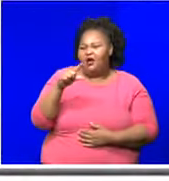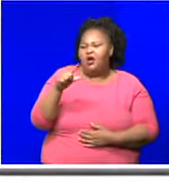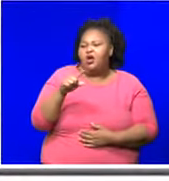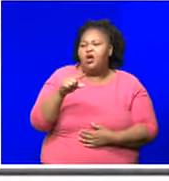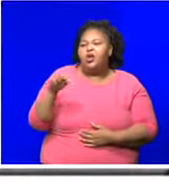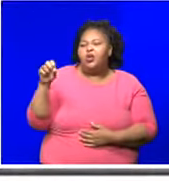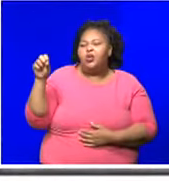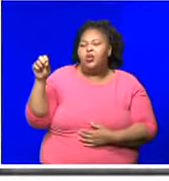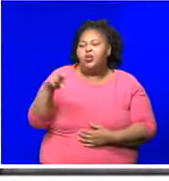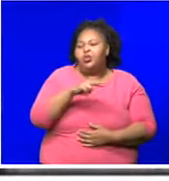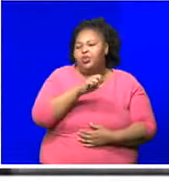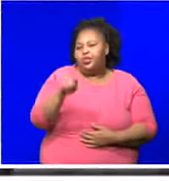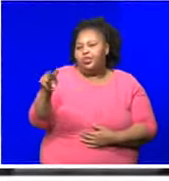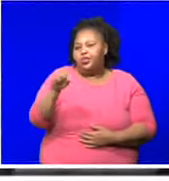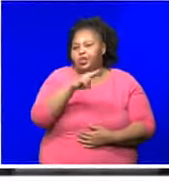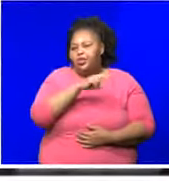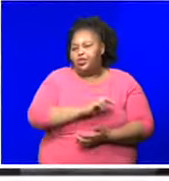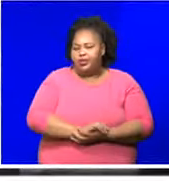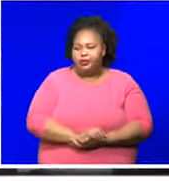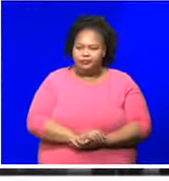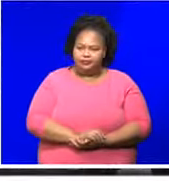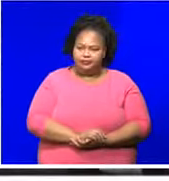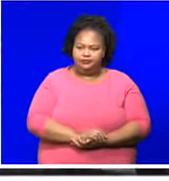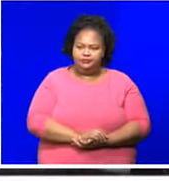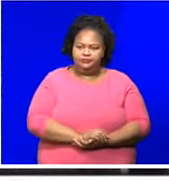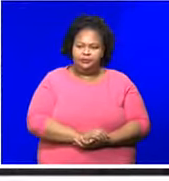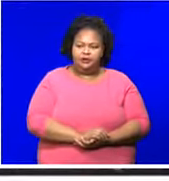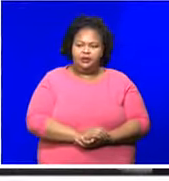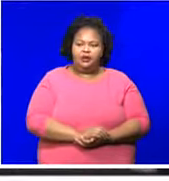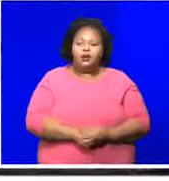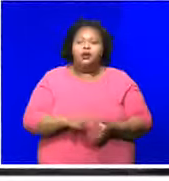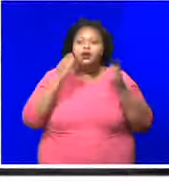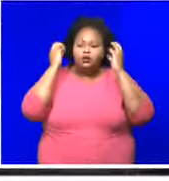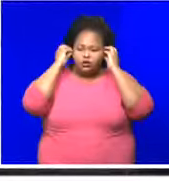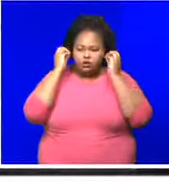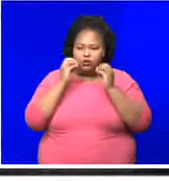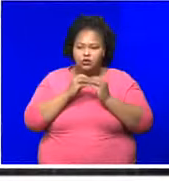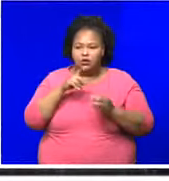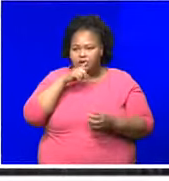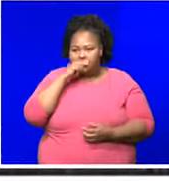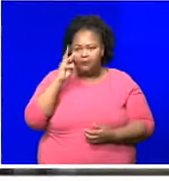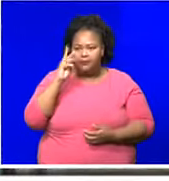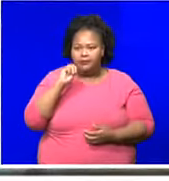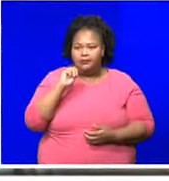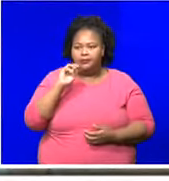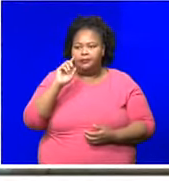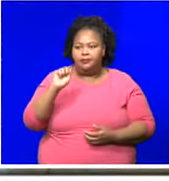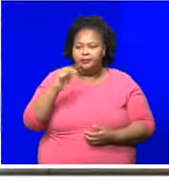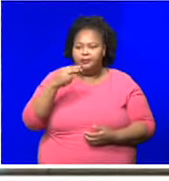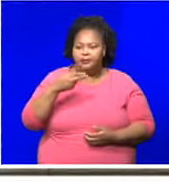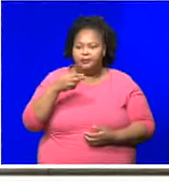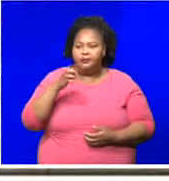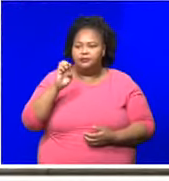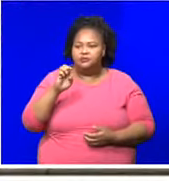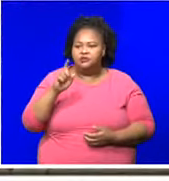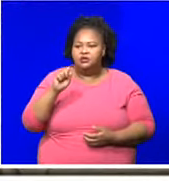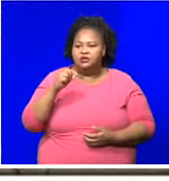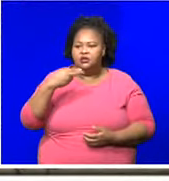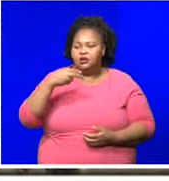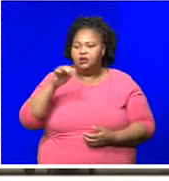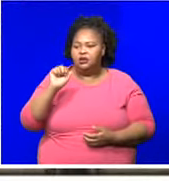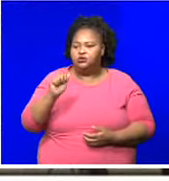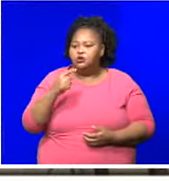a medical doctor, says they brought with them all specialists to meet the people's needs. Sinabo dokotela